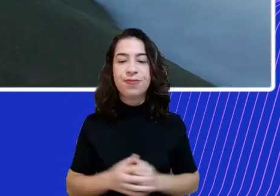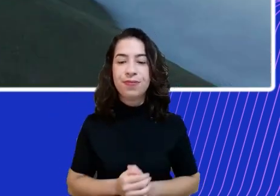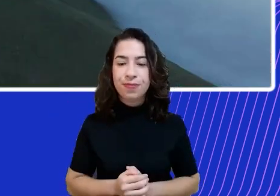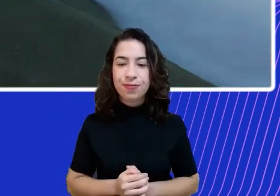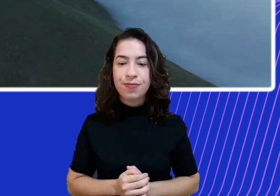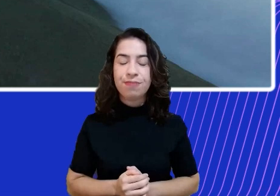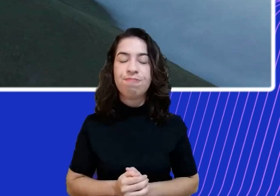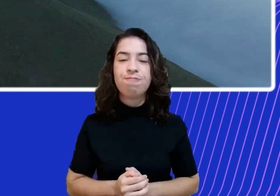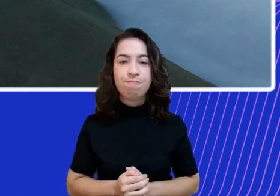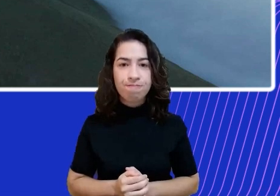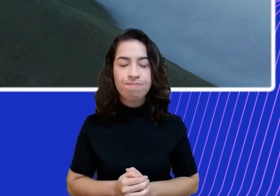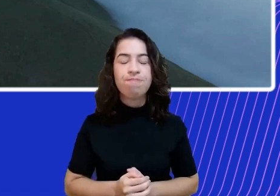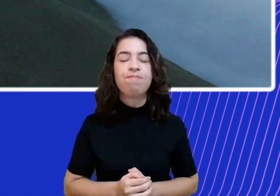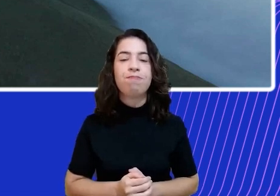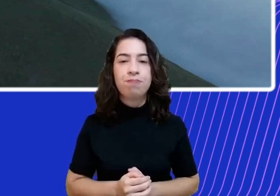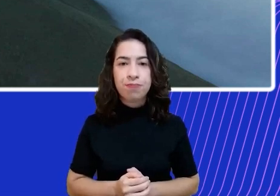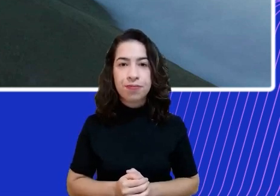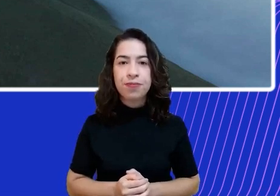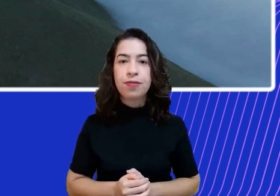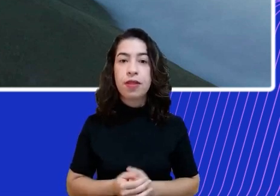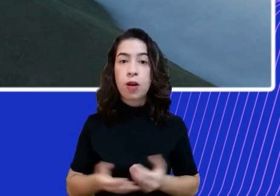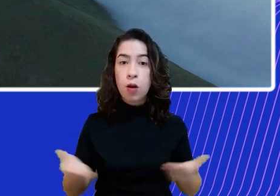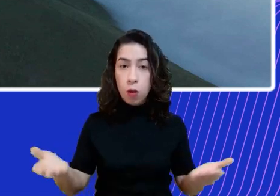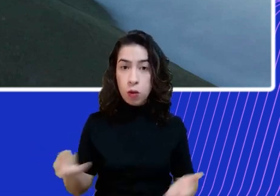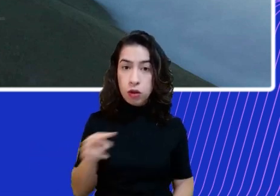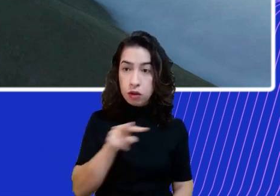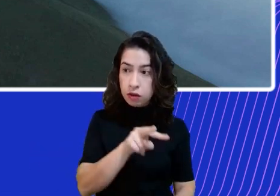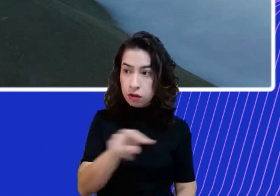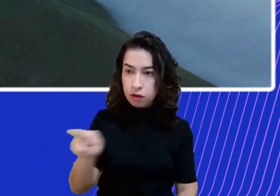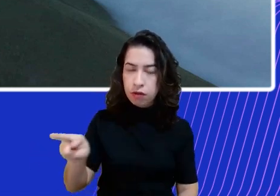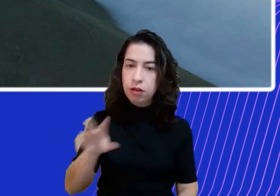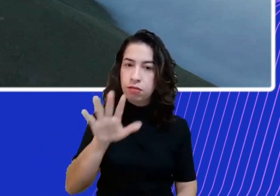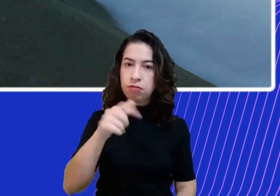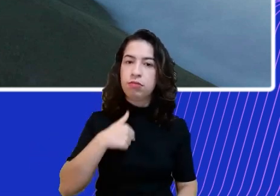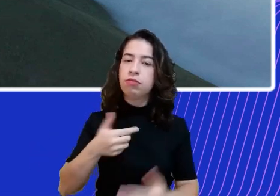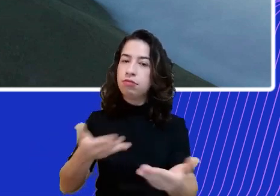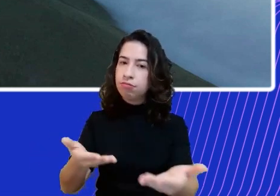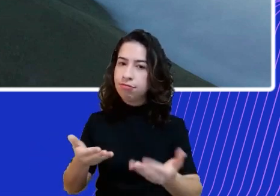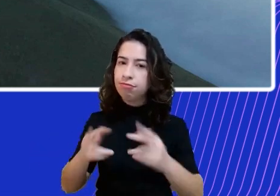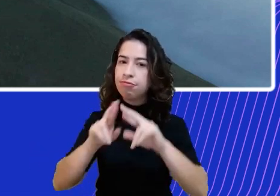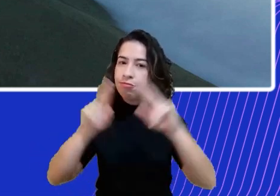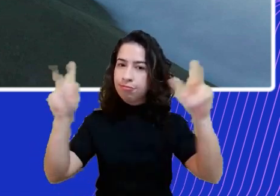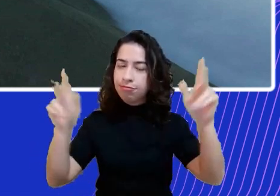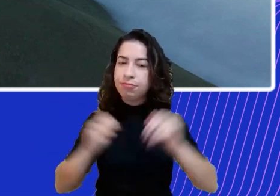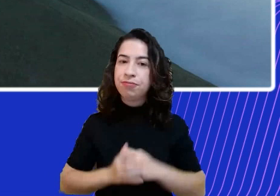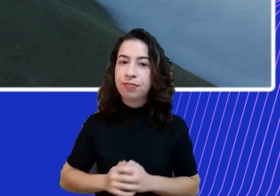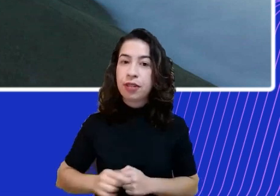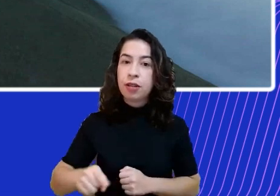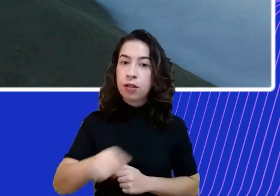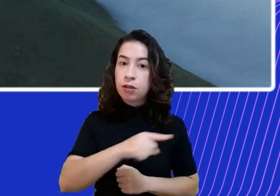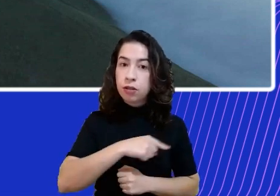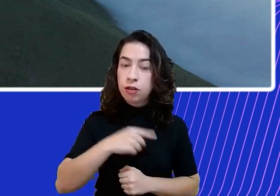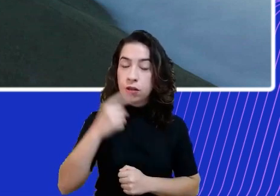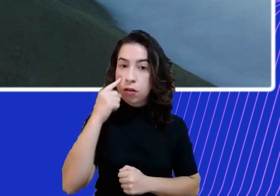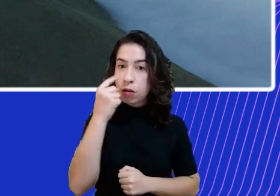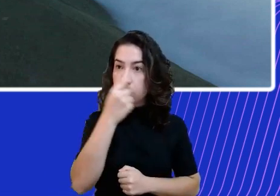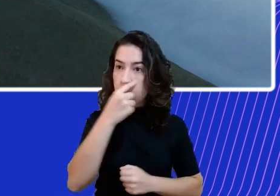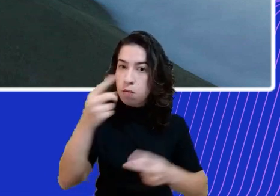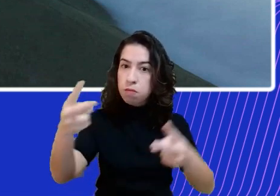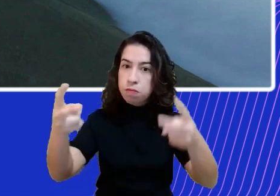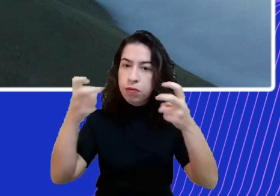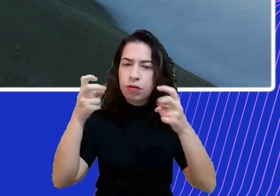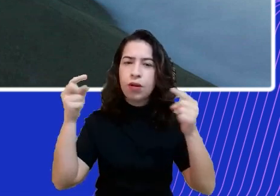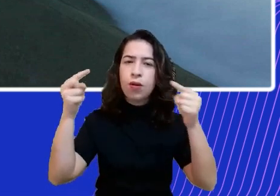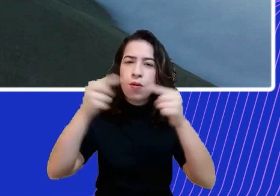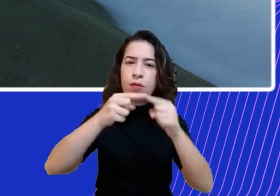So yes, we look to the present, but what I want to invite you is to have this look, that's the look of the